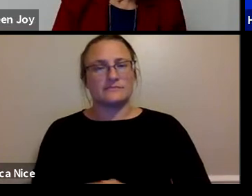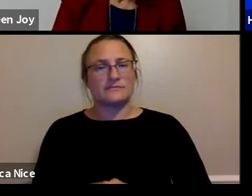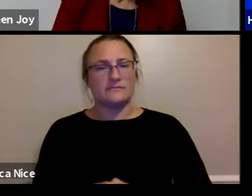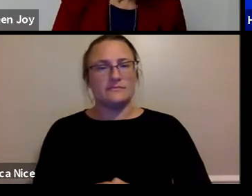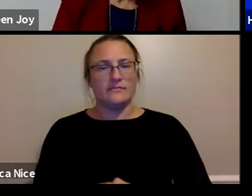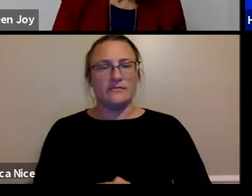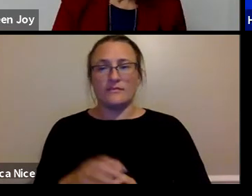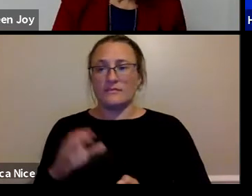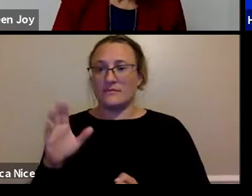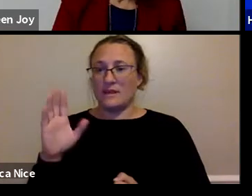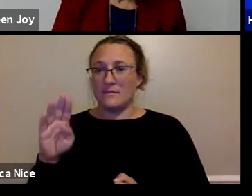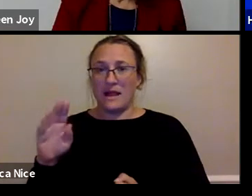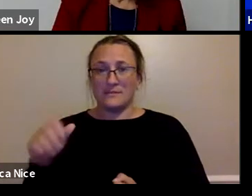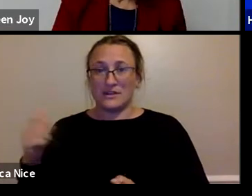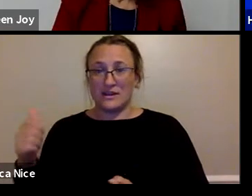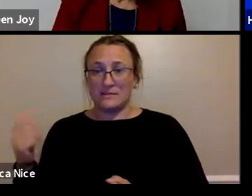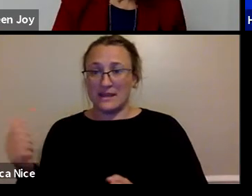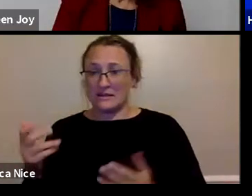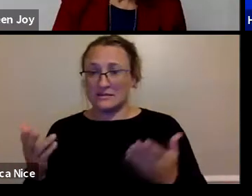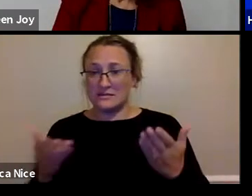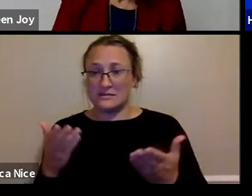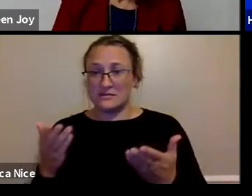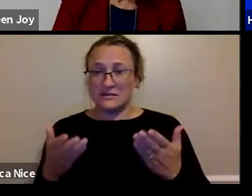Bob, is there anybody else we should be calling out?